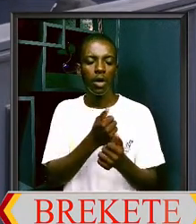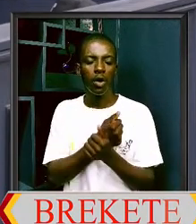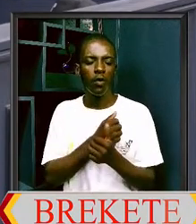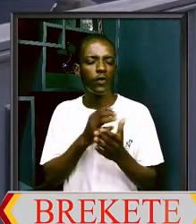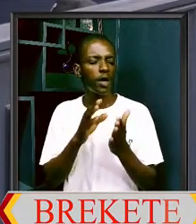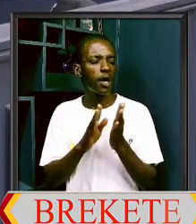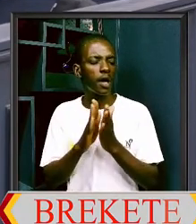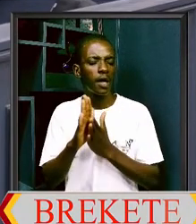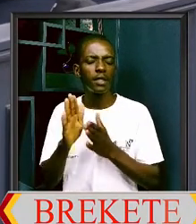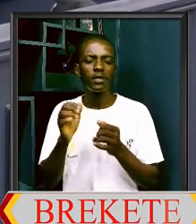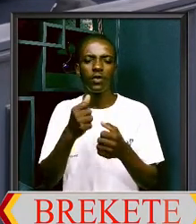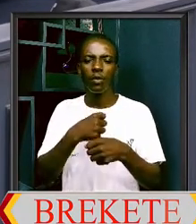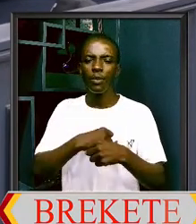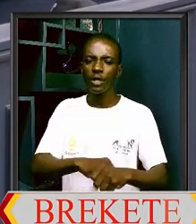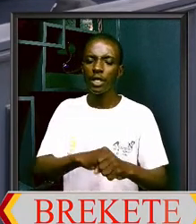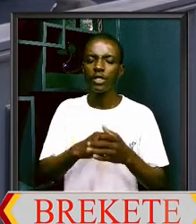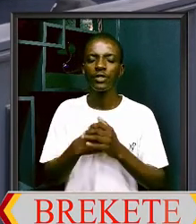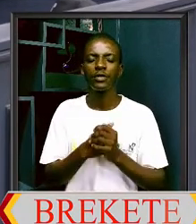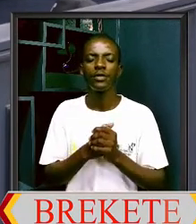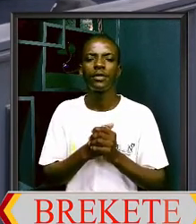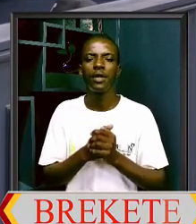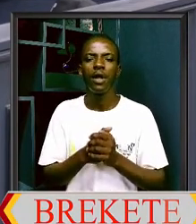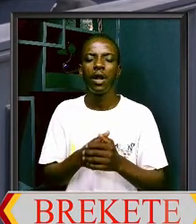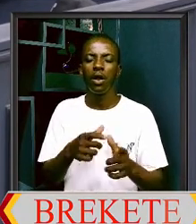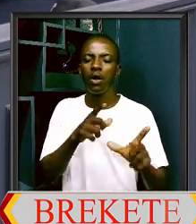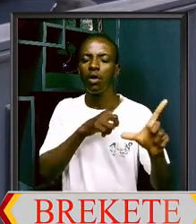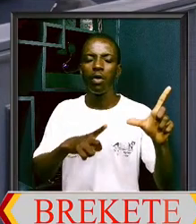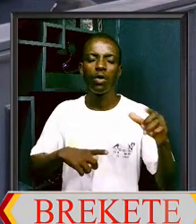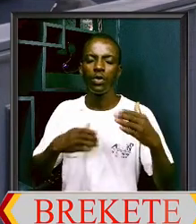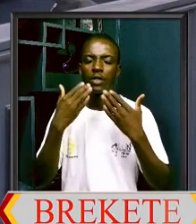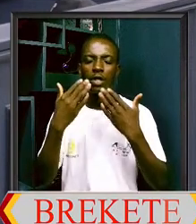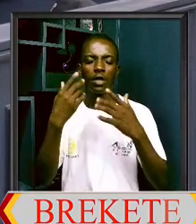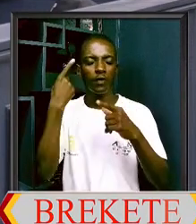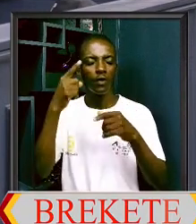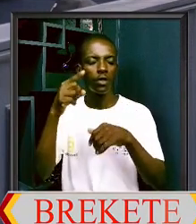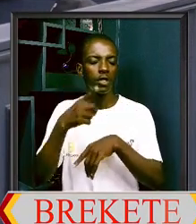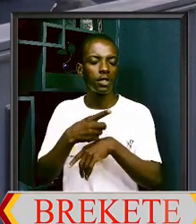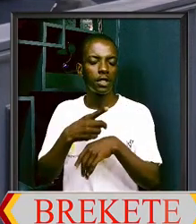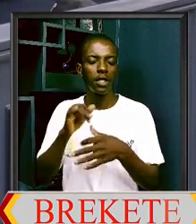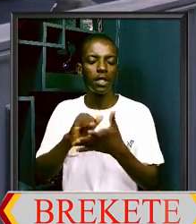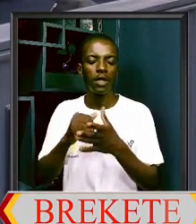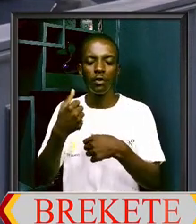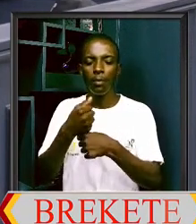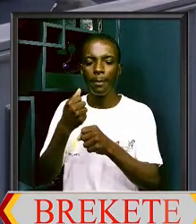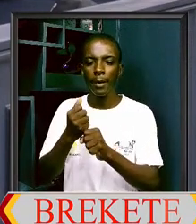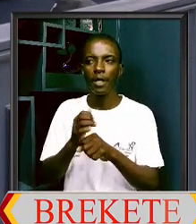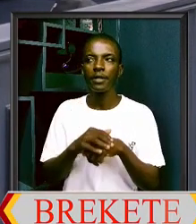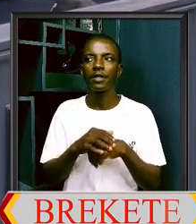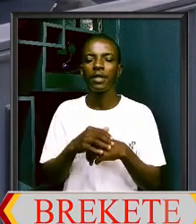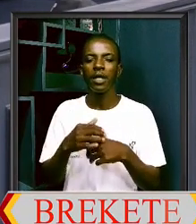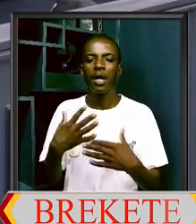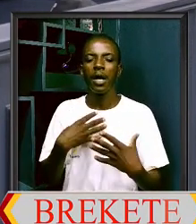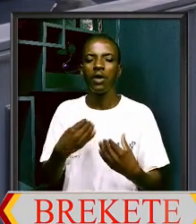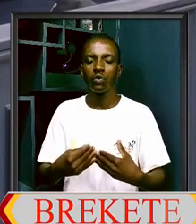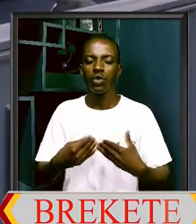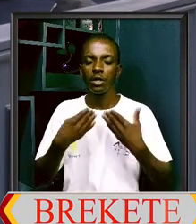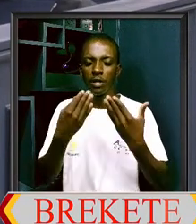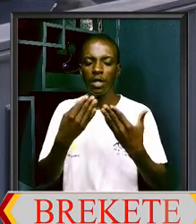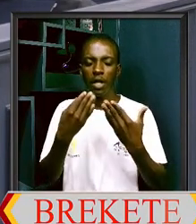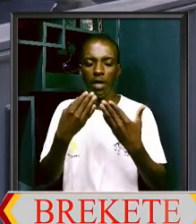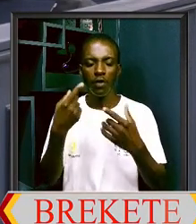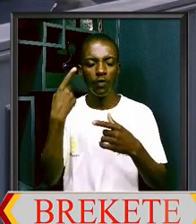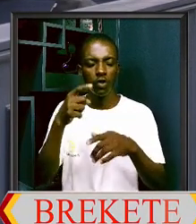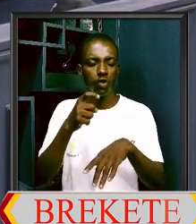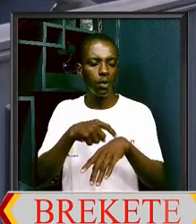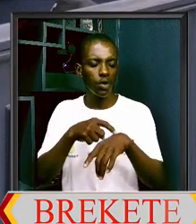loving kindness for your protection Lord we thank you for this day that you have made and we thank you for the